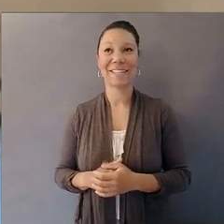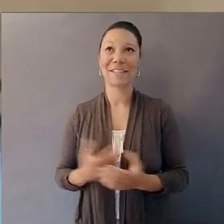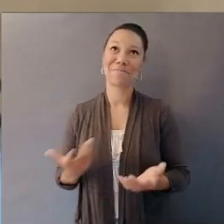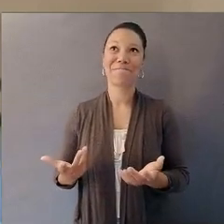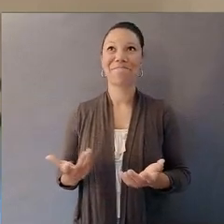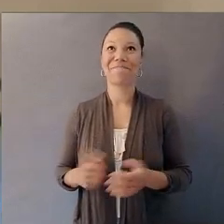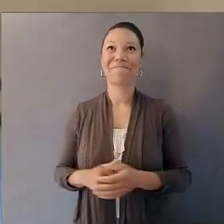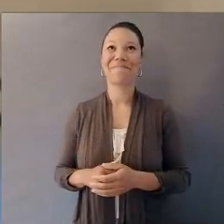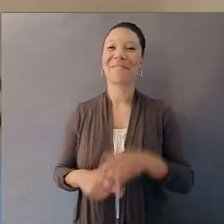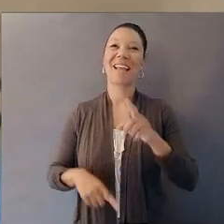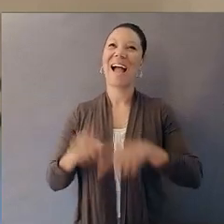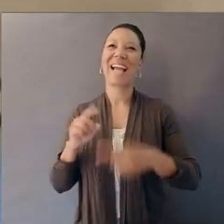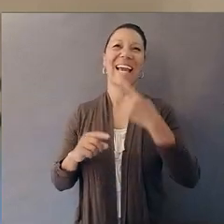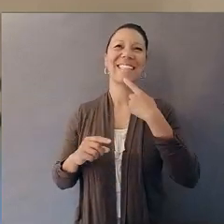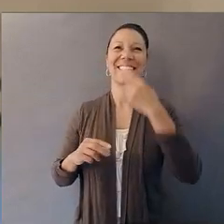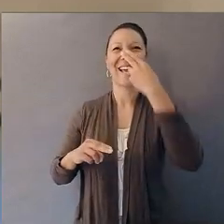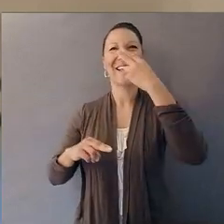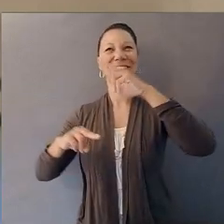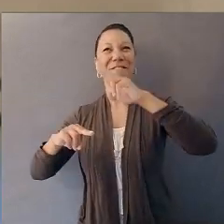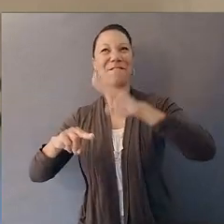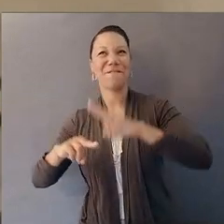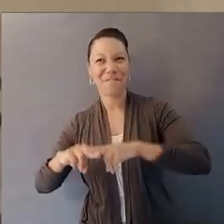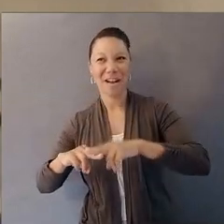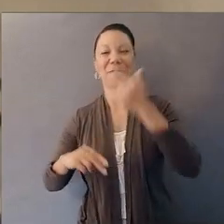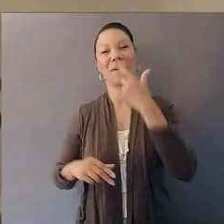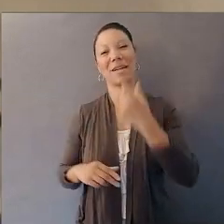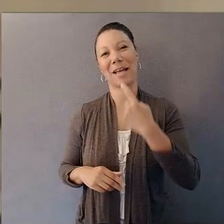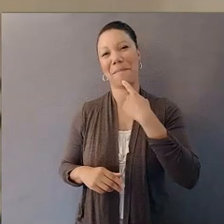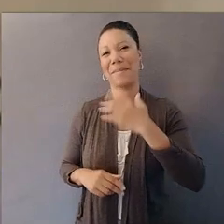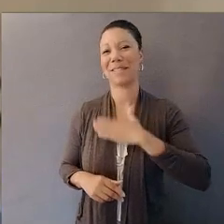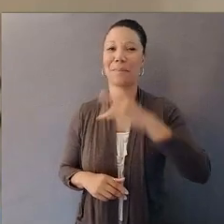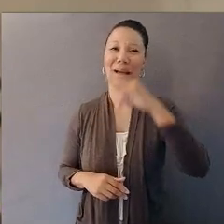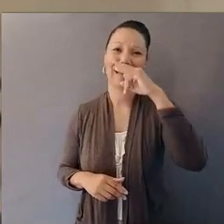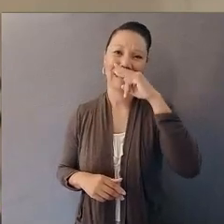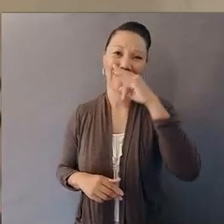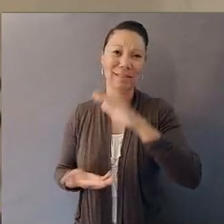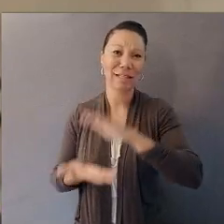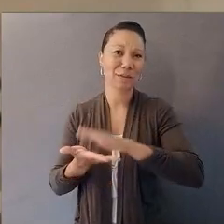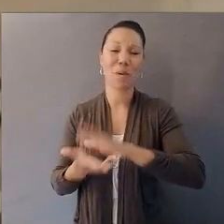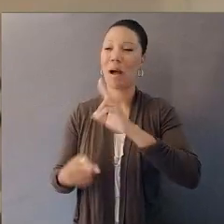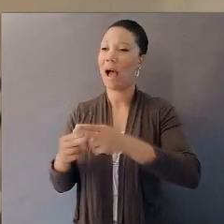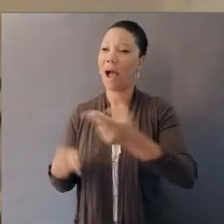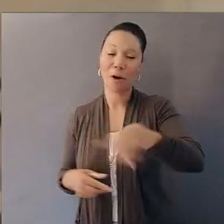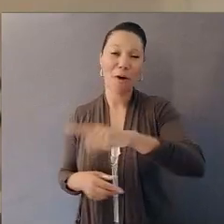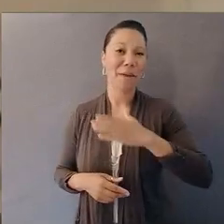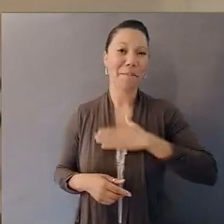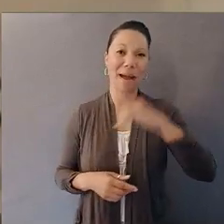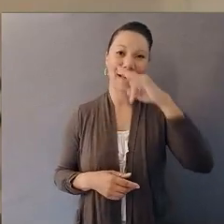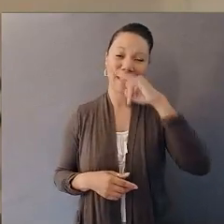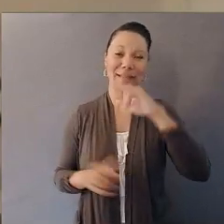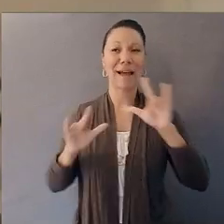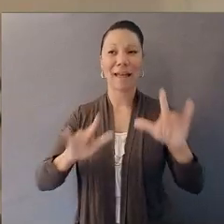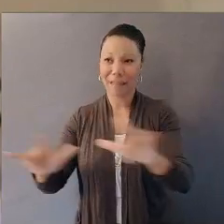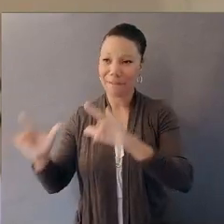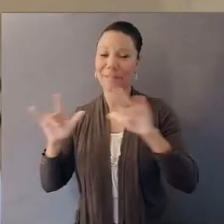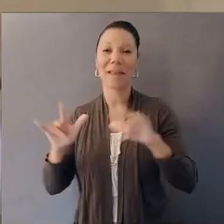I can't say it's fun in a way as much as, because I miss my kids at school. I call on my kids. I love my kids. I love seeing